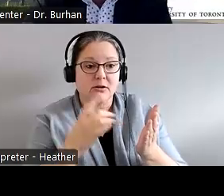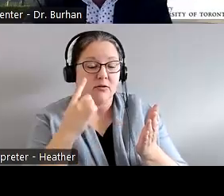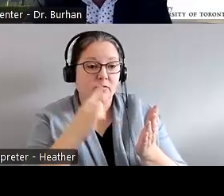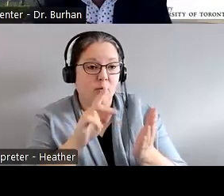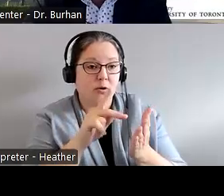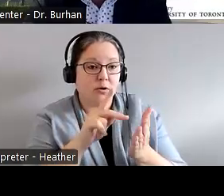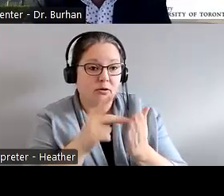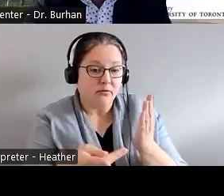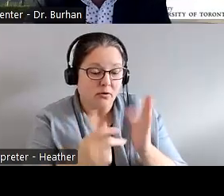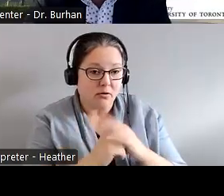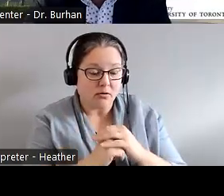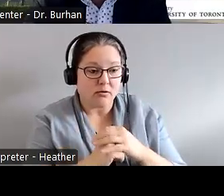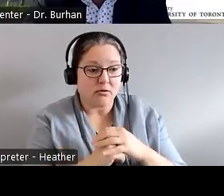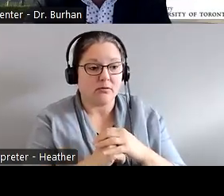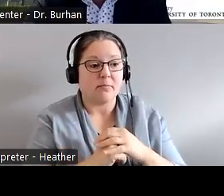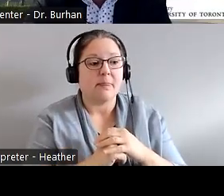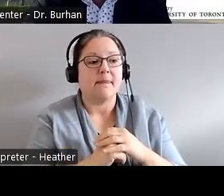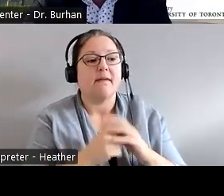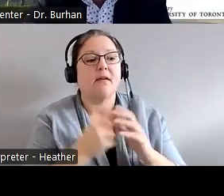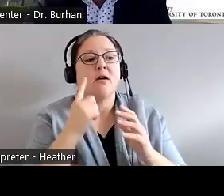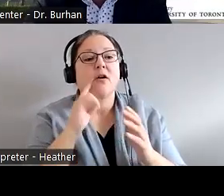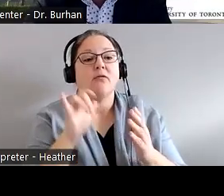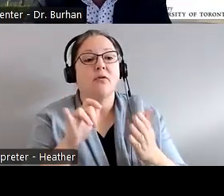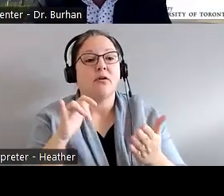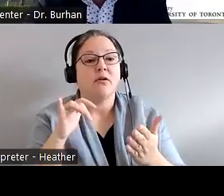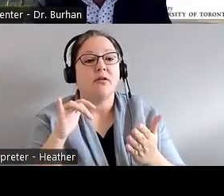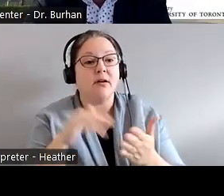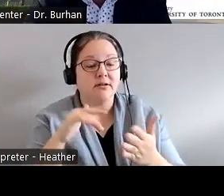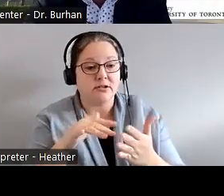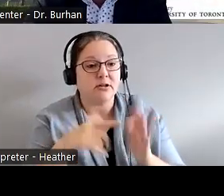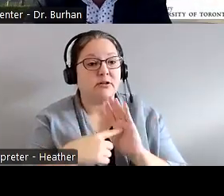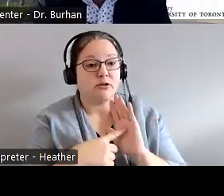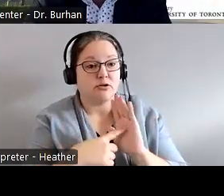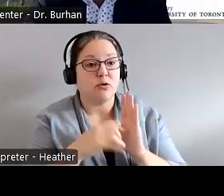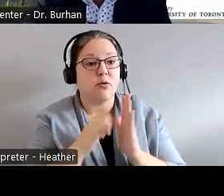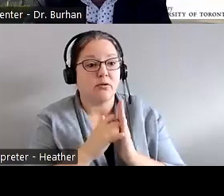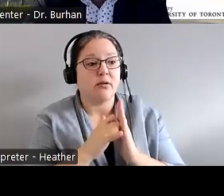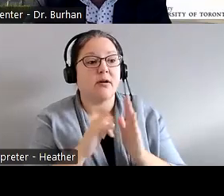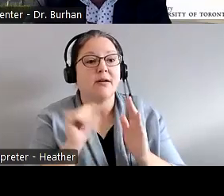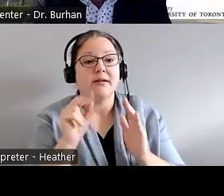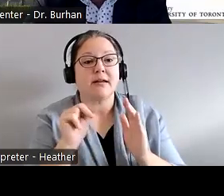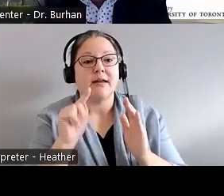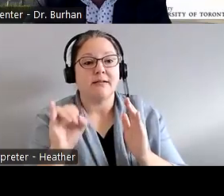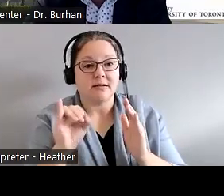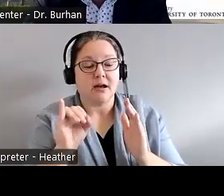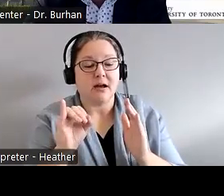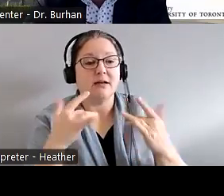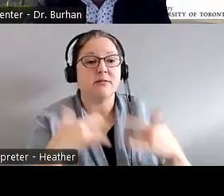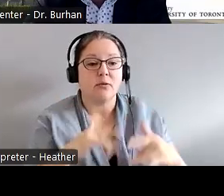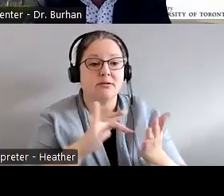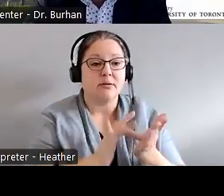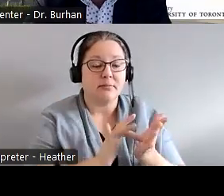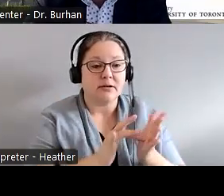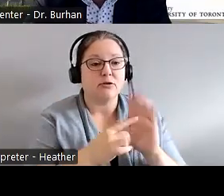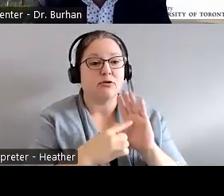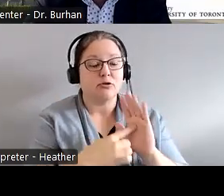this study, they did see that antidepressant had significant basically moderating effect between depressive symptoms